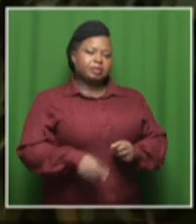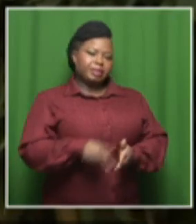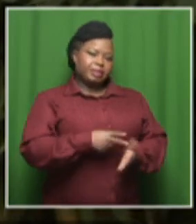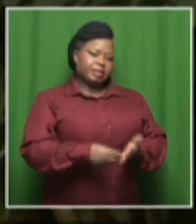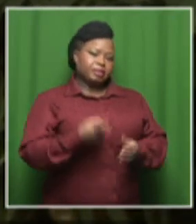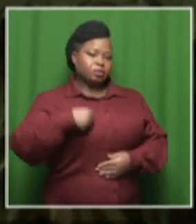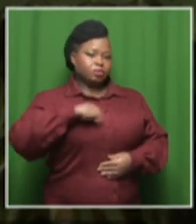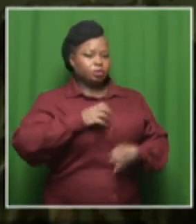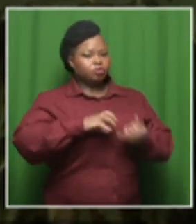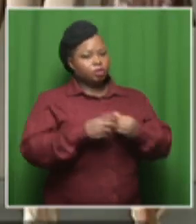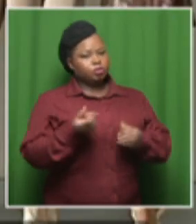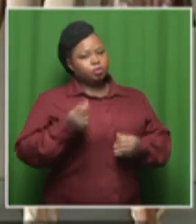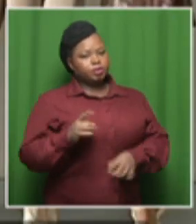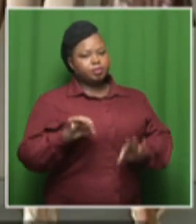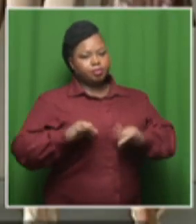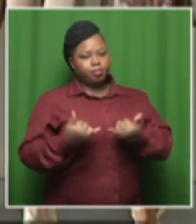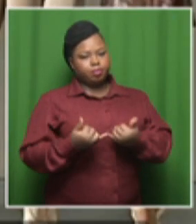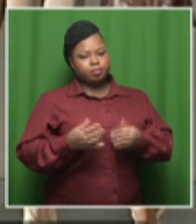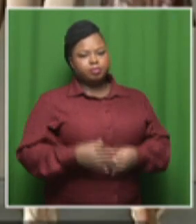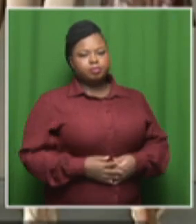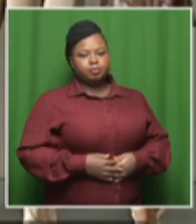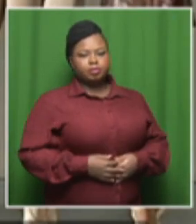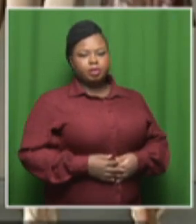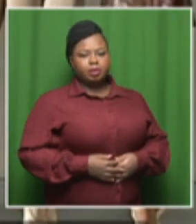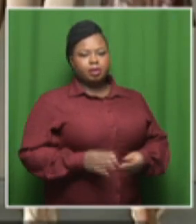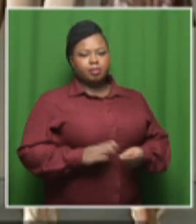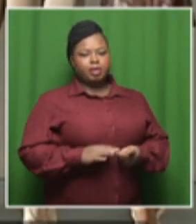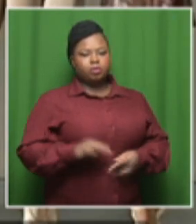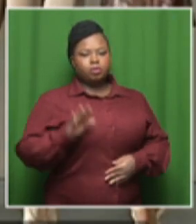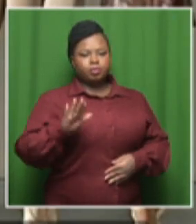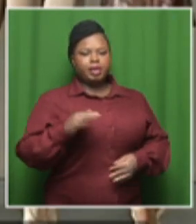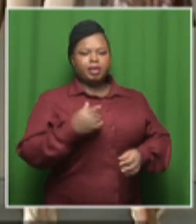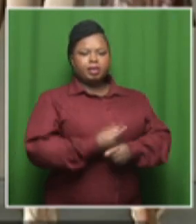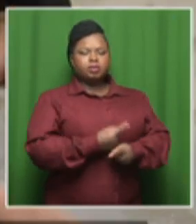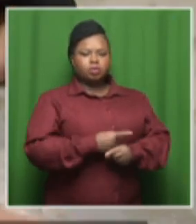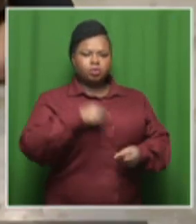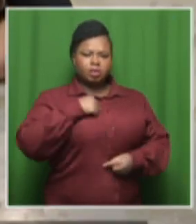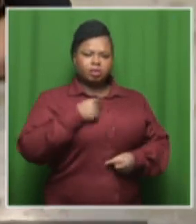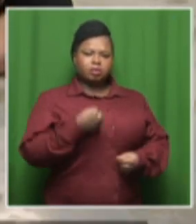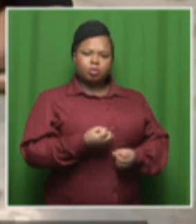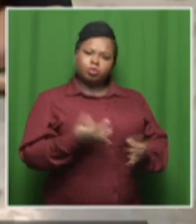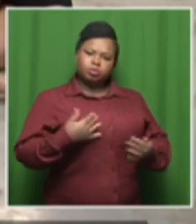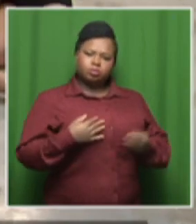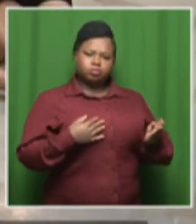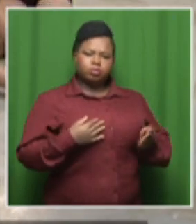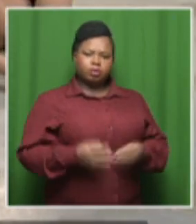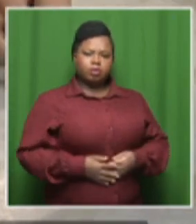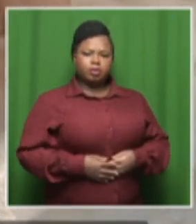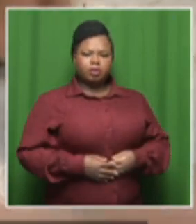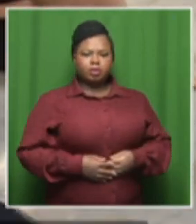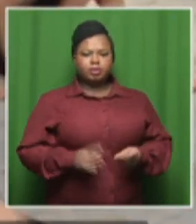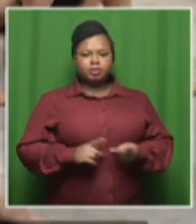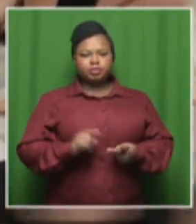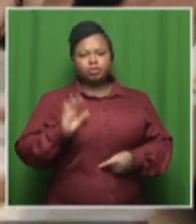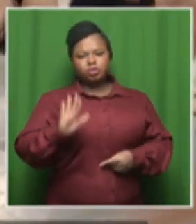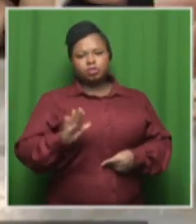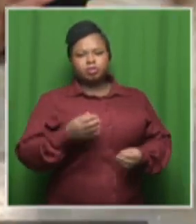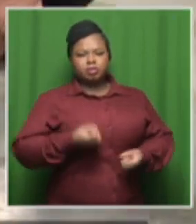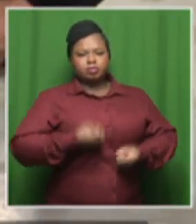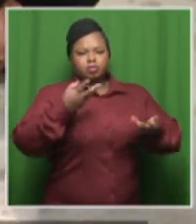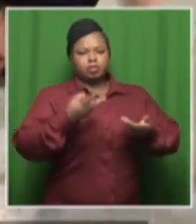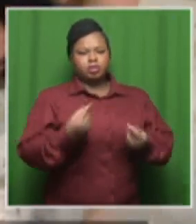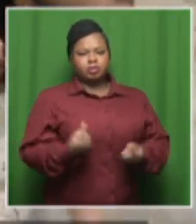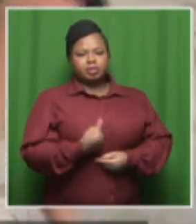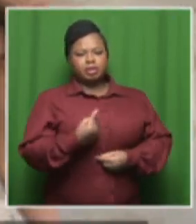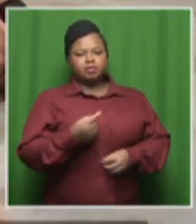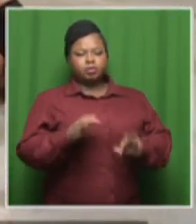what we try to do as a company is we try and get our dancers to go overseas as much as possible to express themselves to the